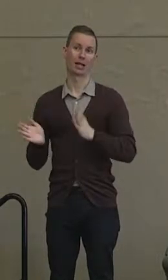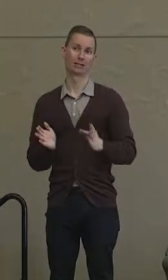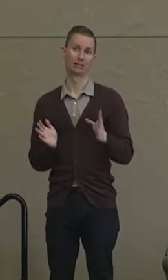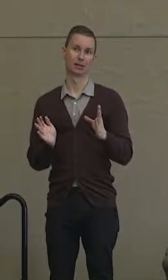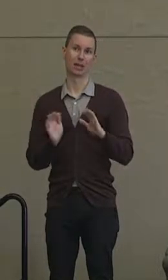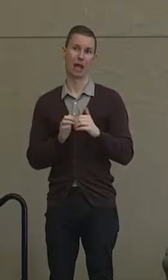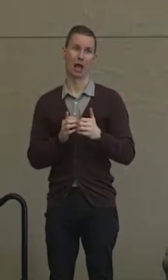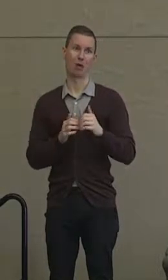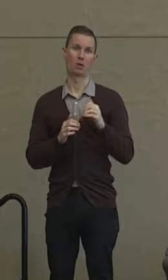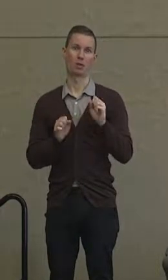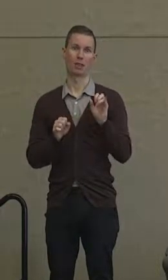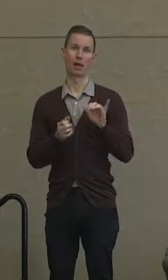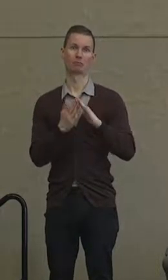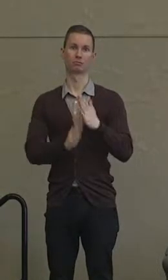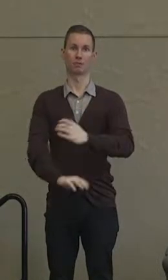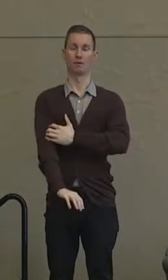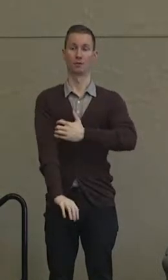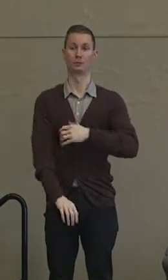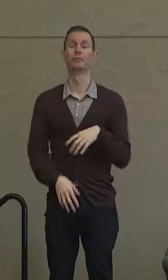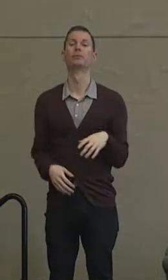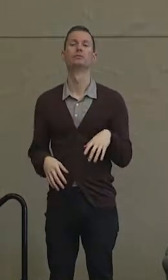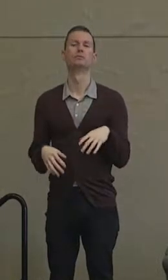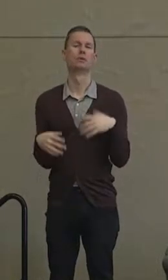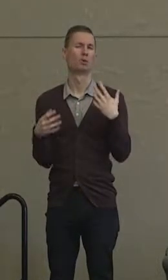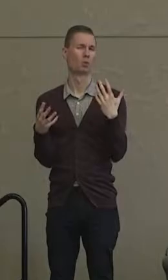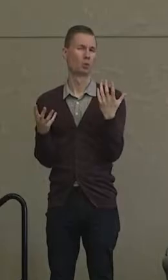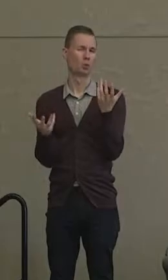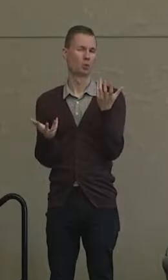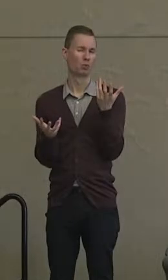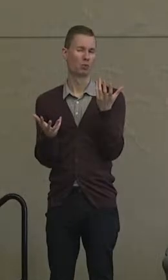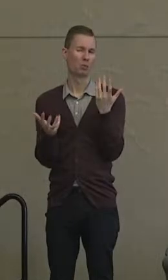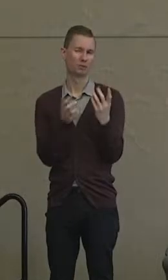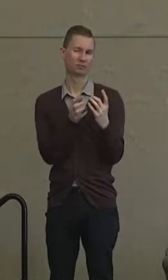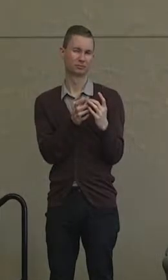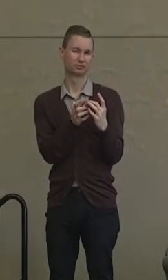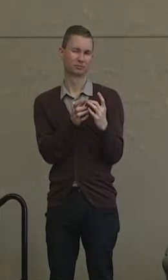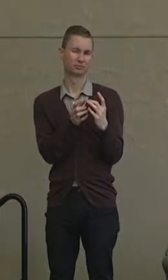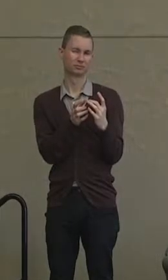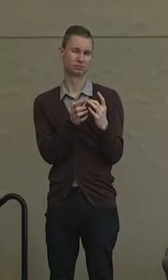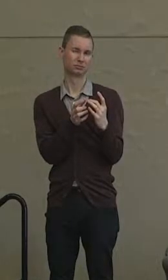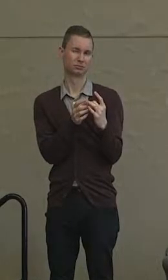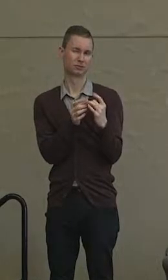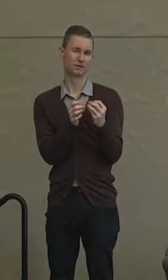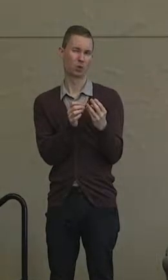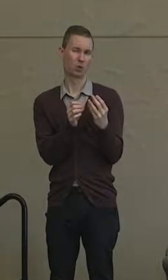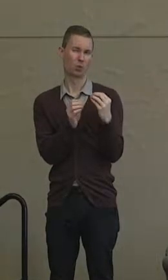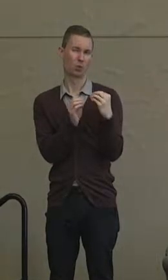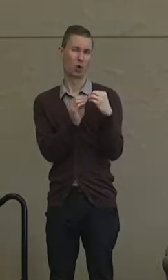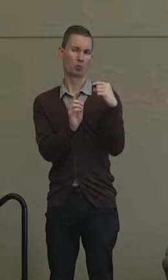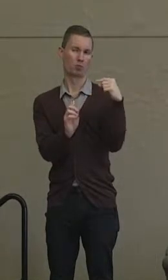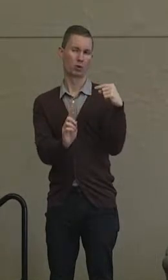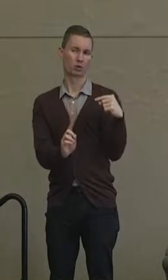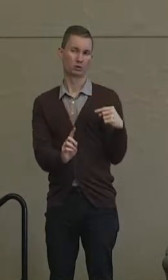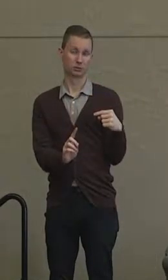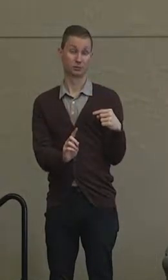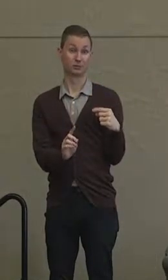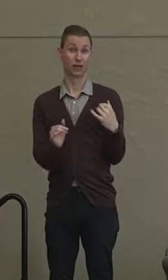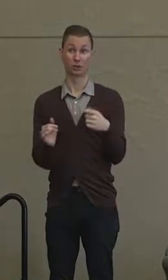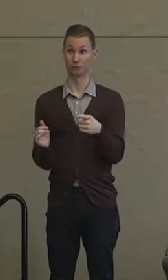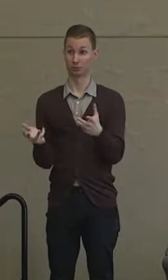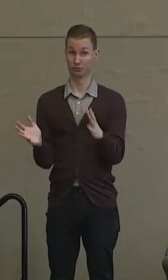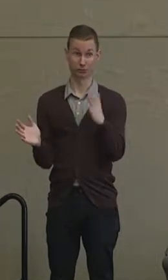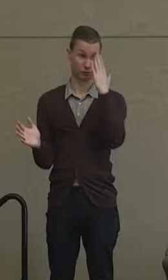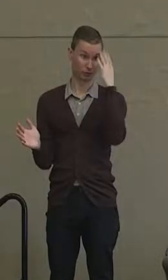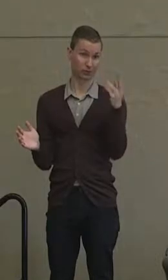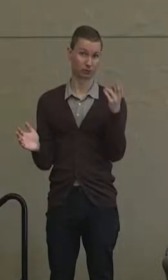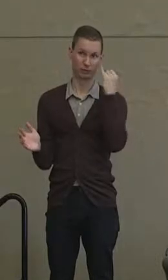be. I just want to make a few more kind of grounding points to get us forward. You know the history now if you didn't